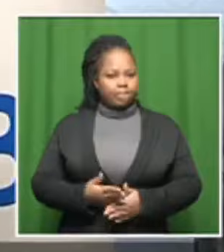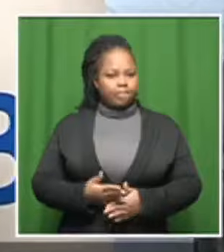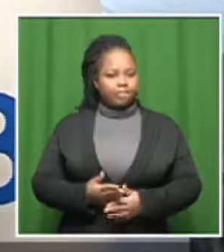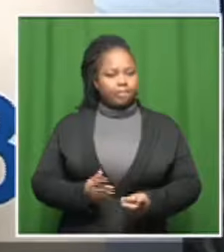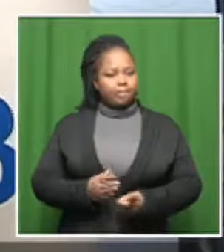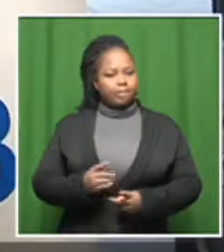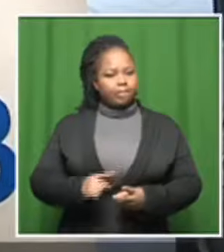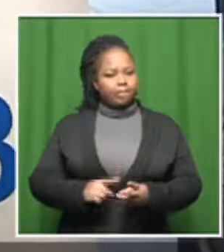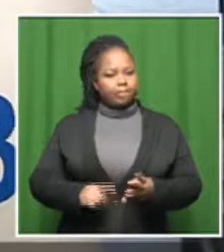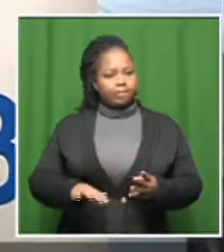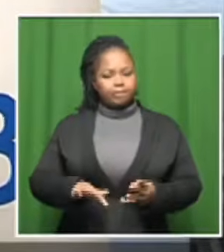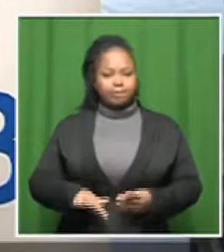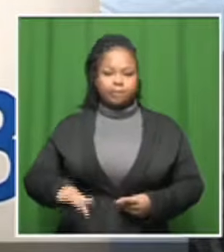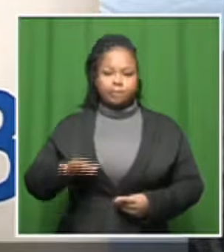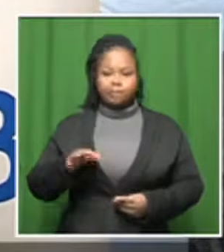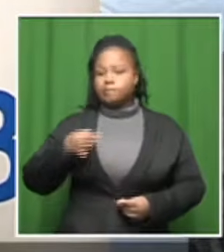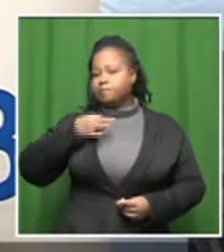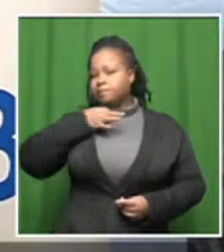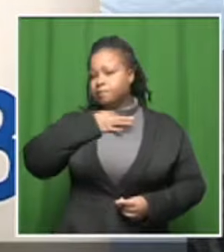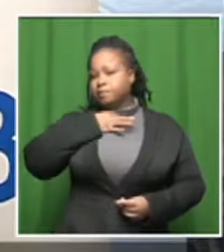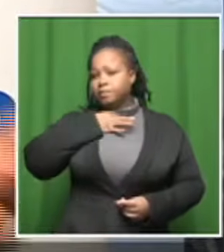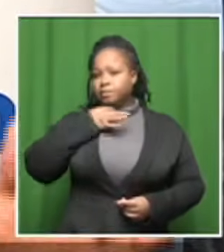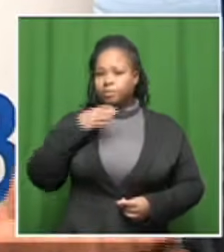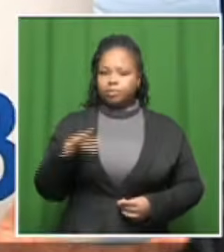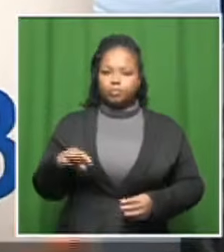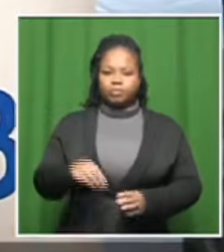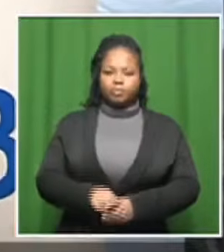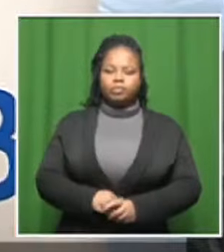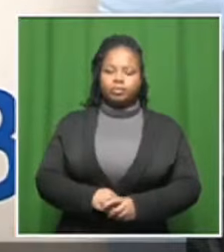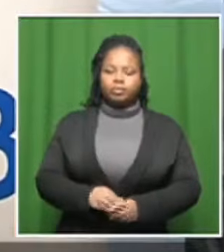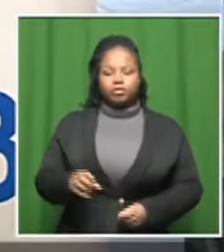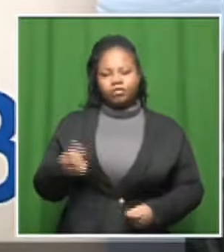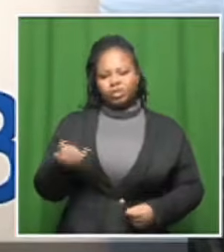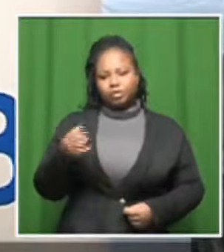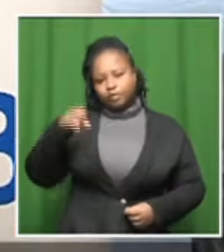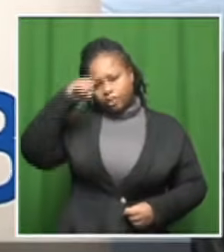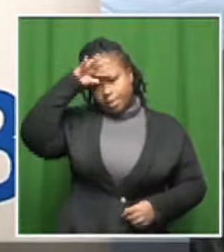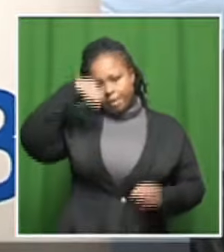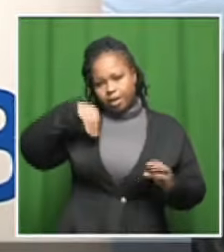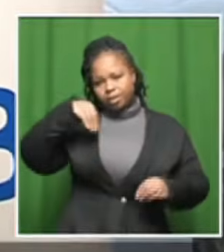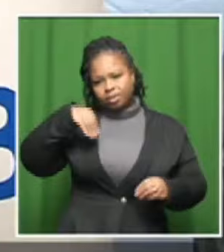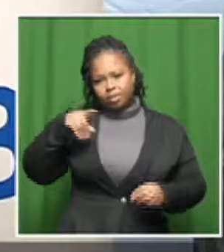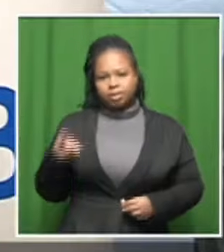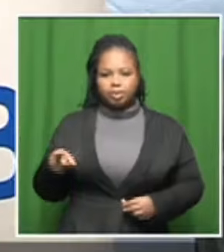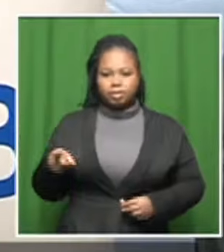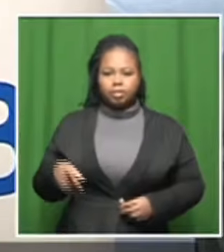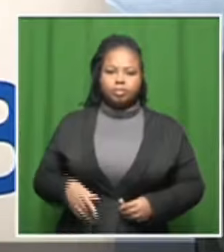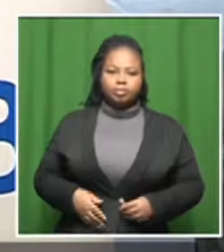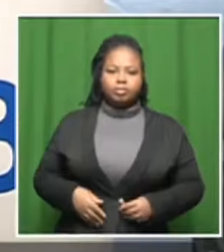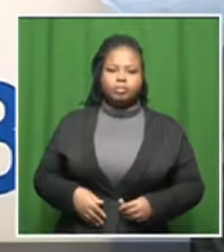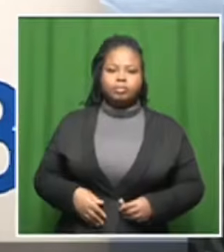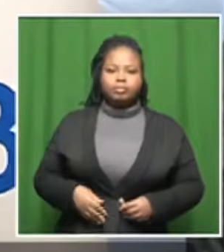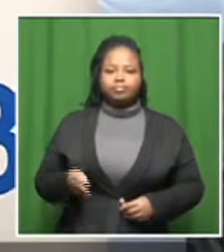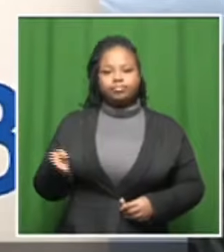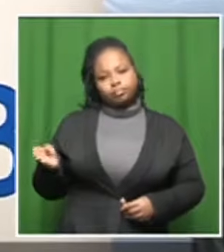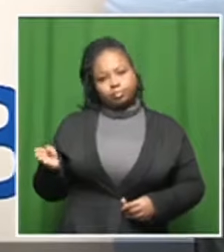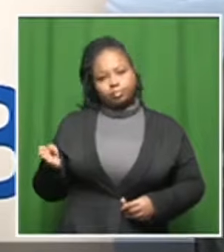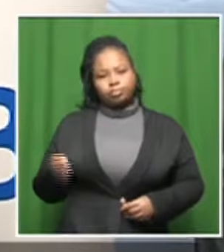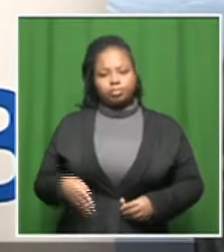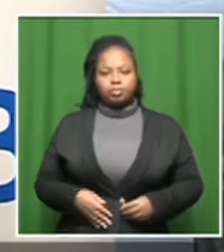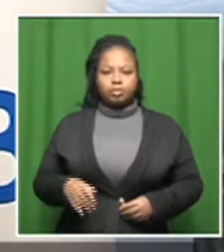might be risky for the human to enter into. So if you take mines, for example, if you send a device such as a